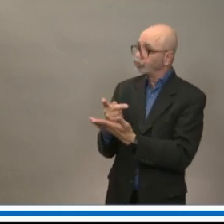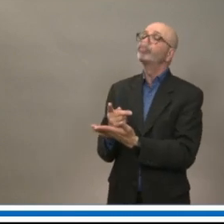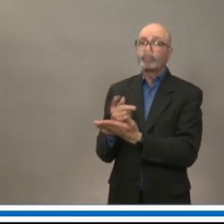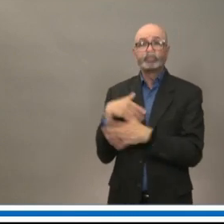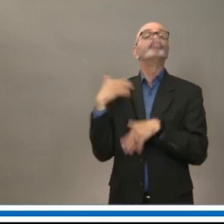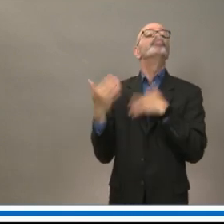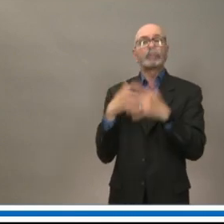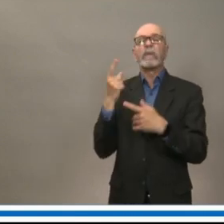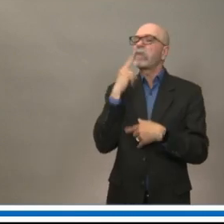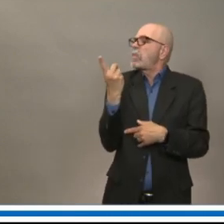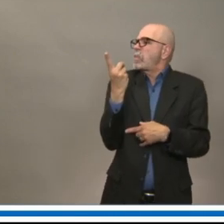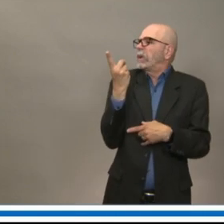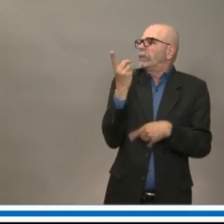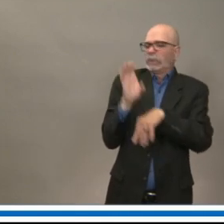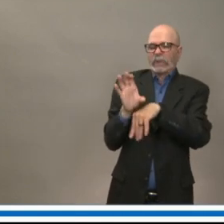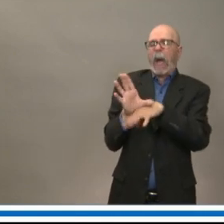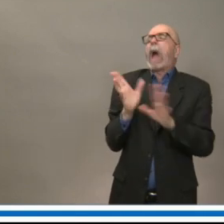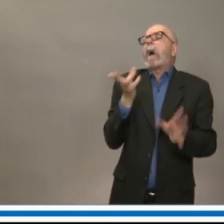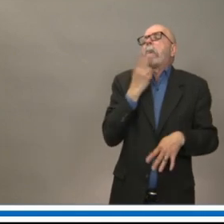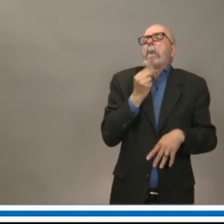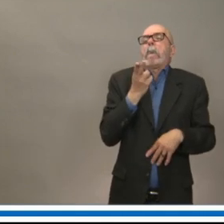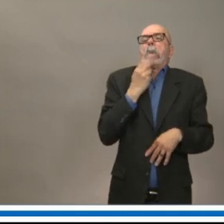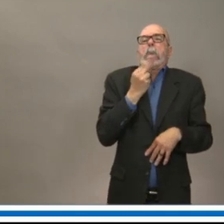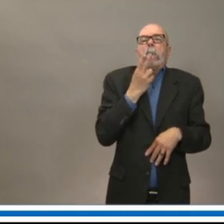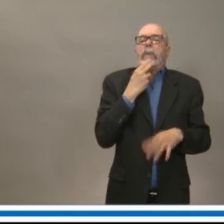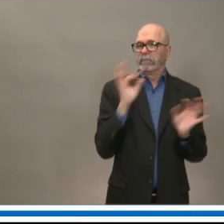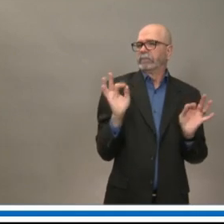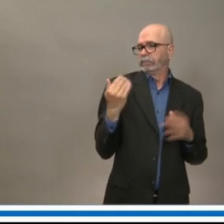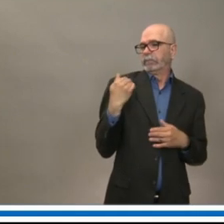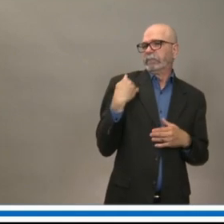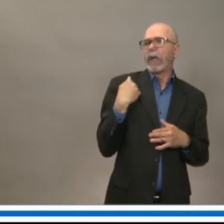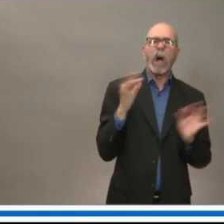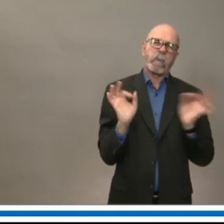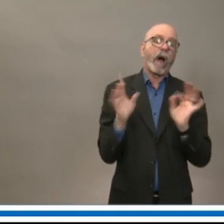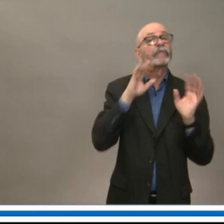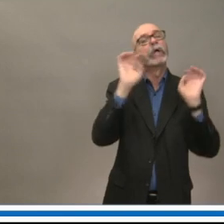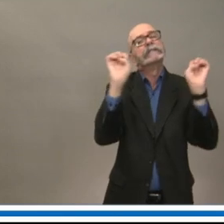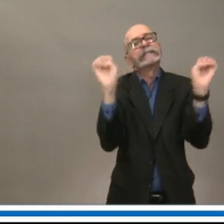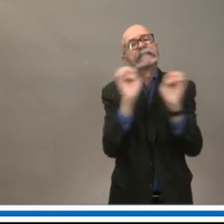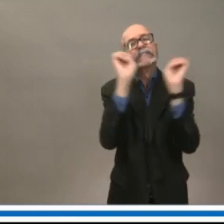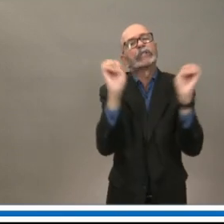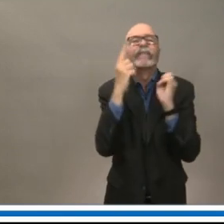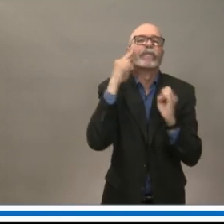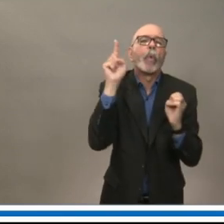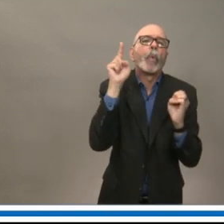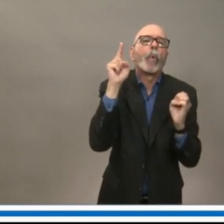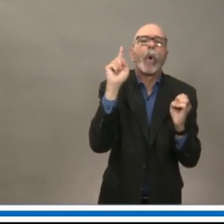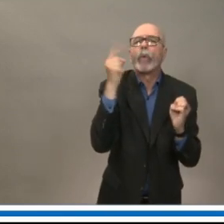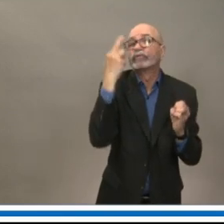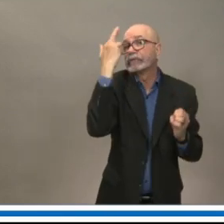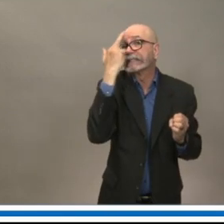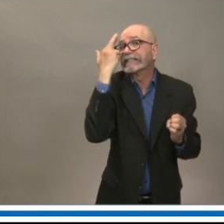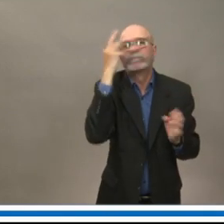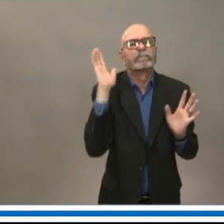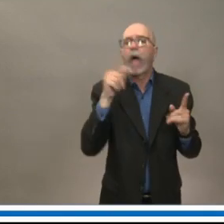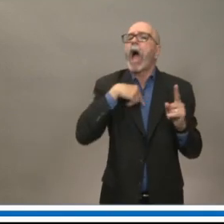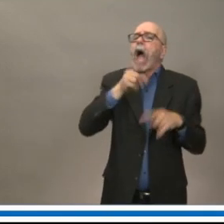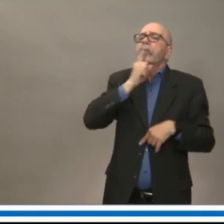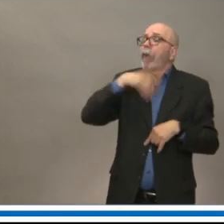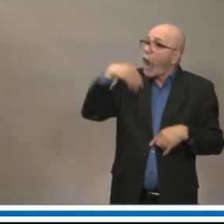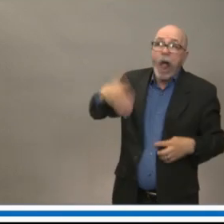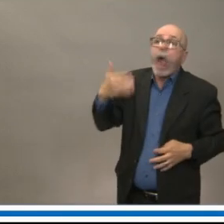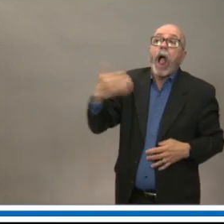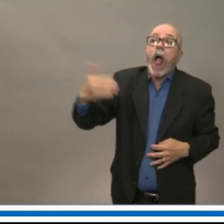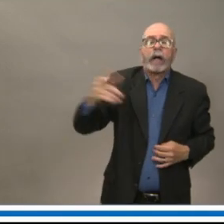me with their particular requests around Easter Sunday. They haven't asked for ongoing pieces, but I think as we looked at the overall